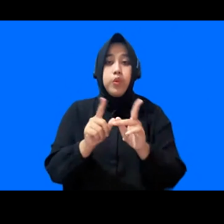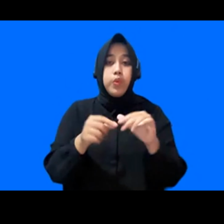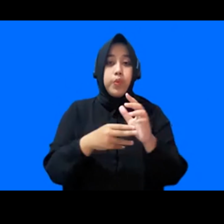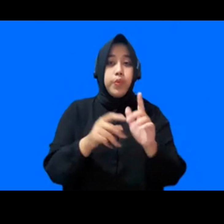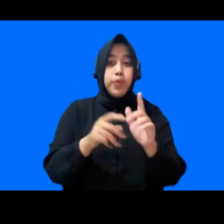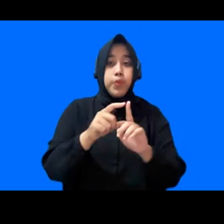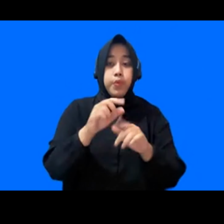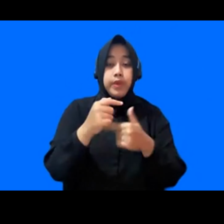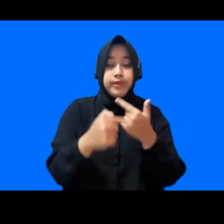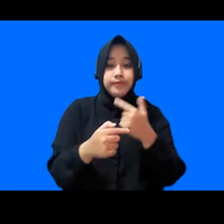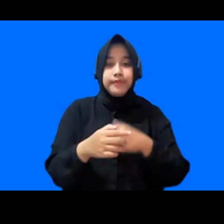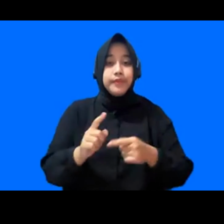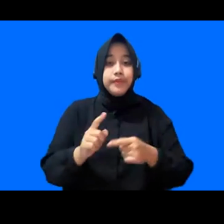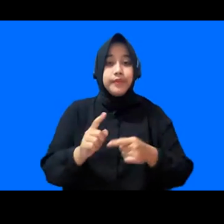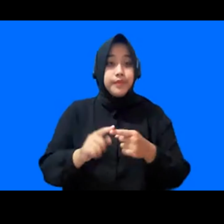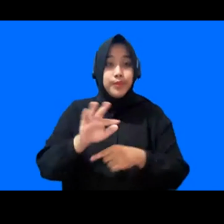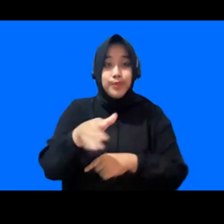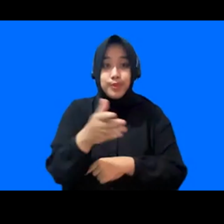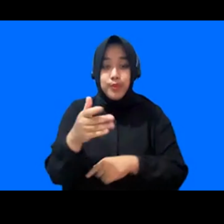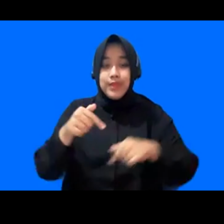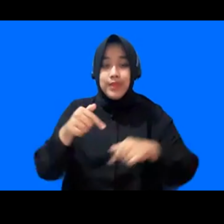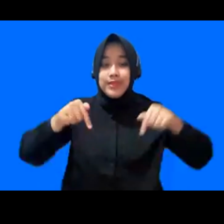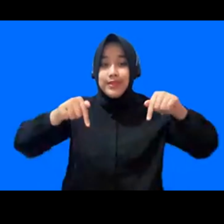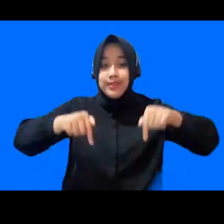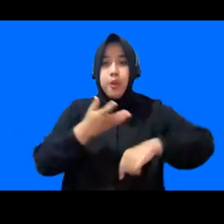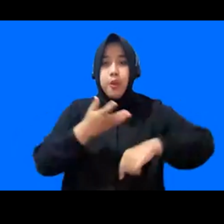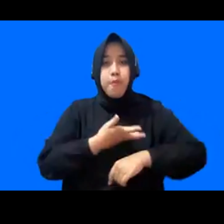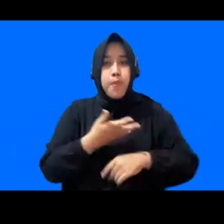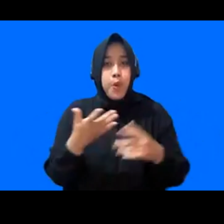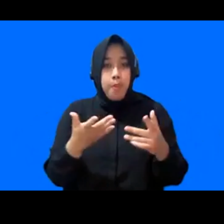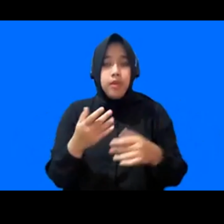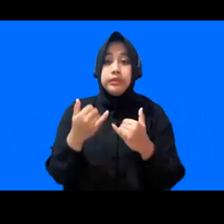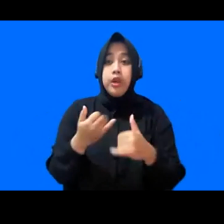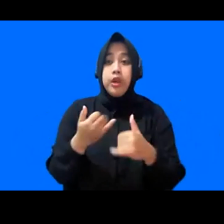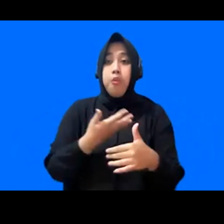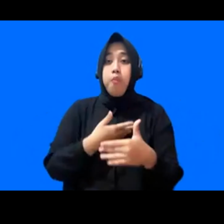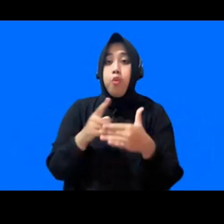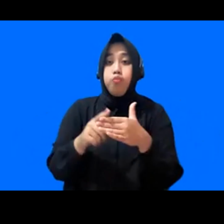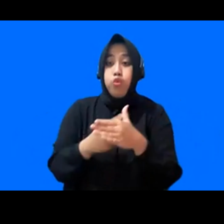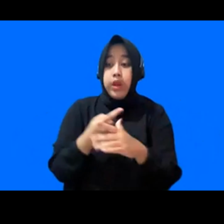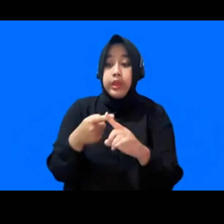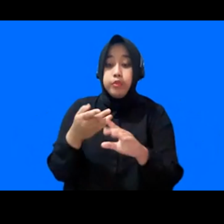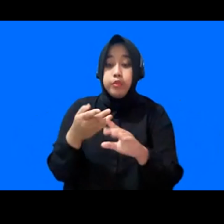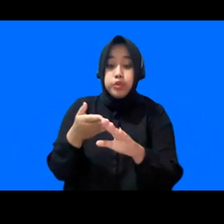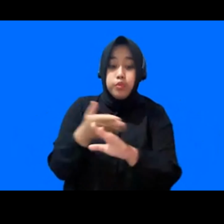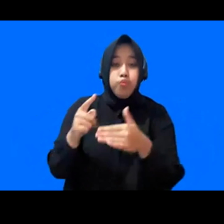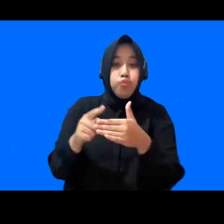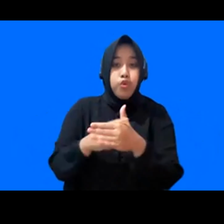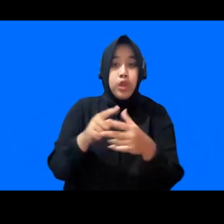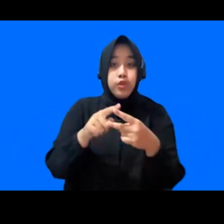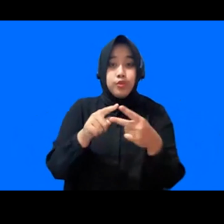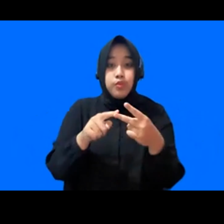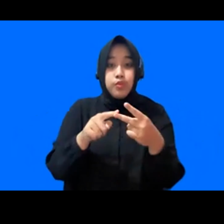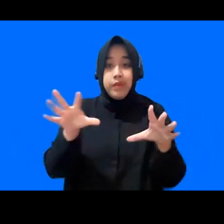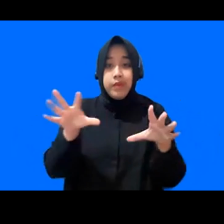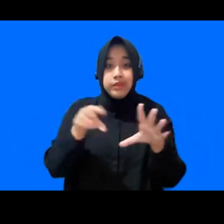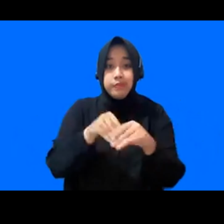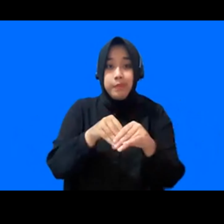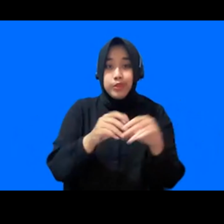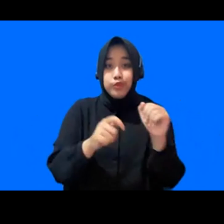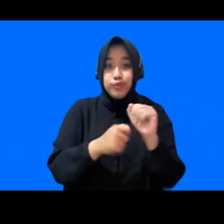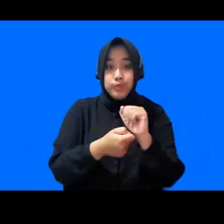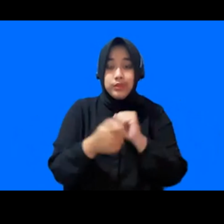move into our two keynote addresses, we do want to share something with you. We're calling it an inspiration wall.